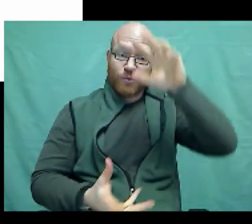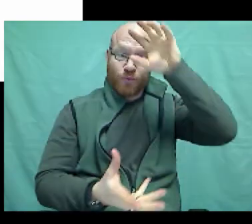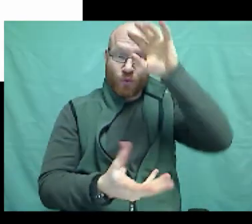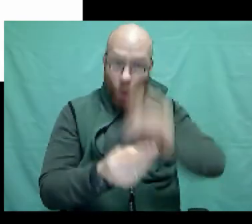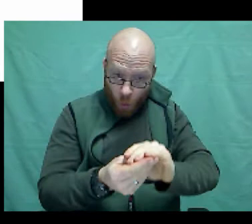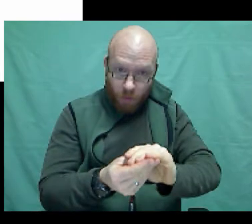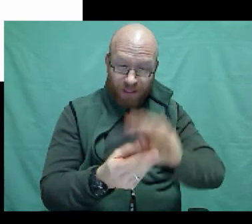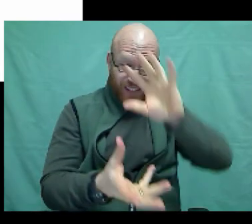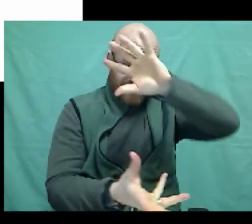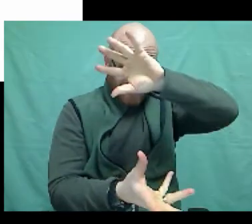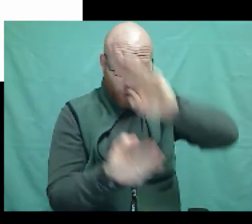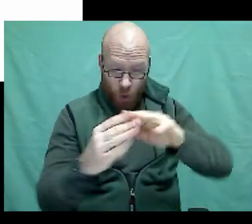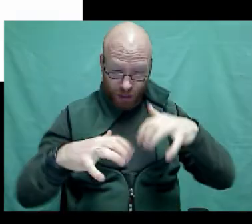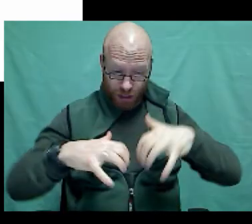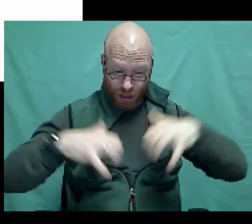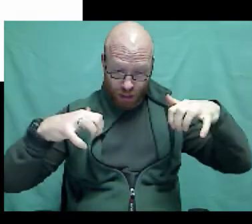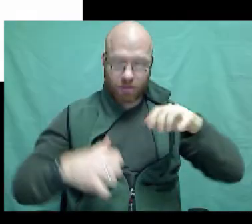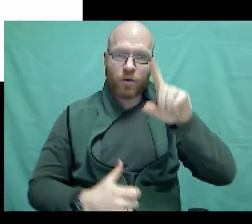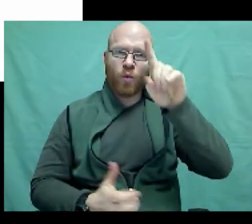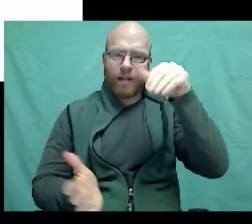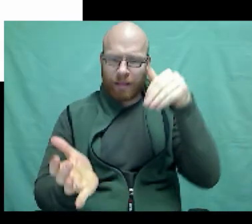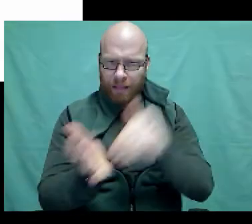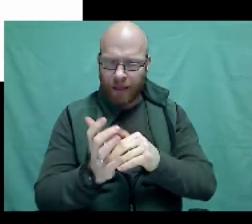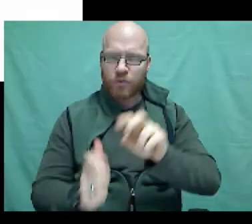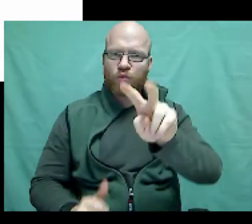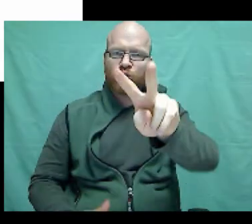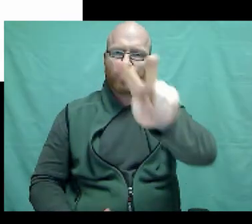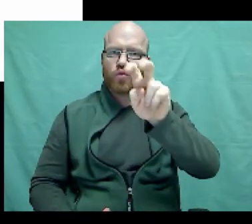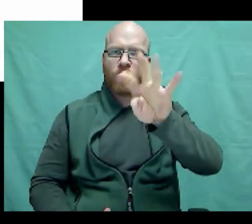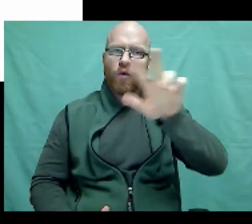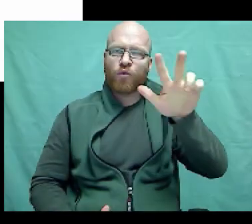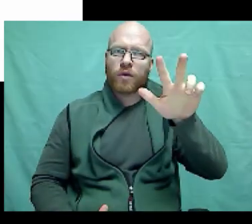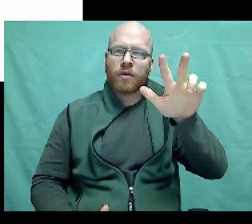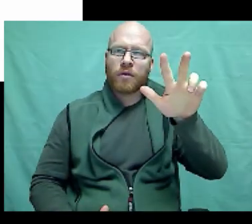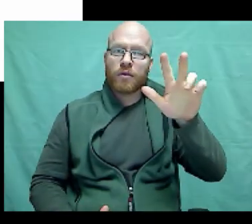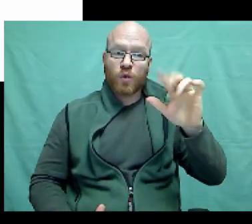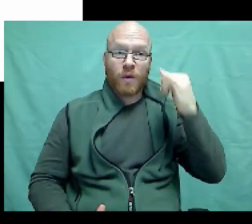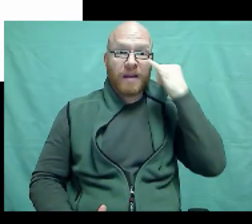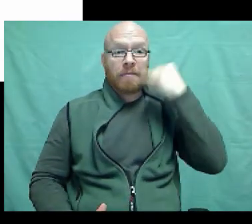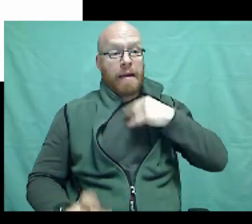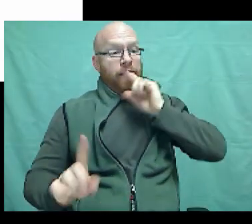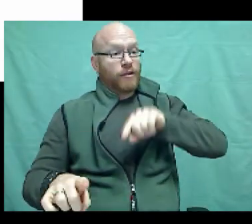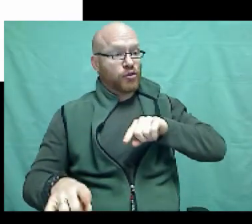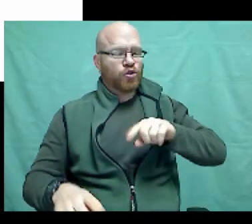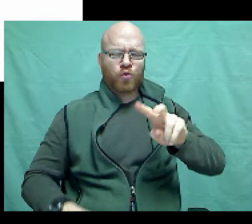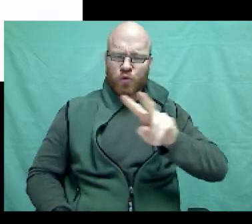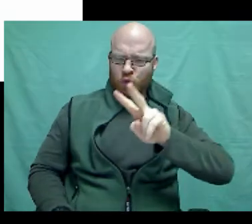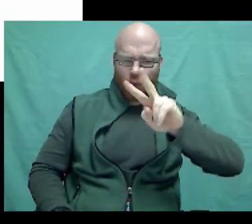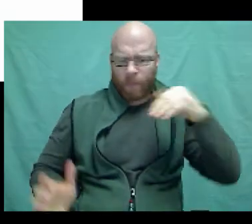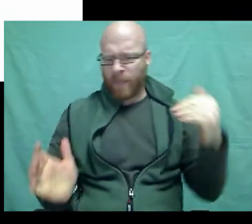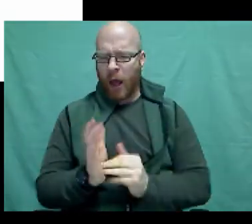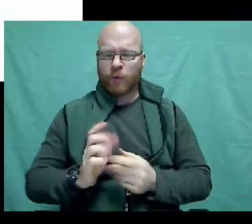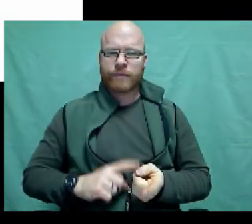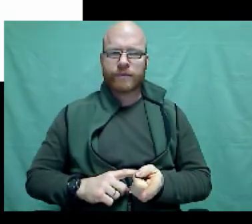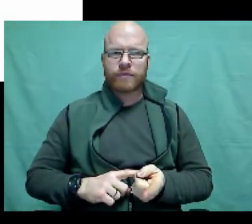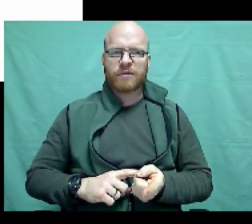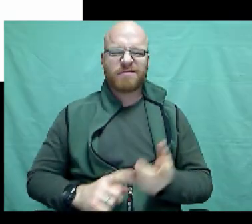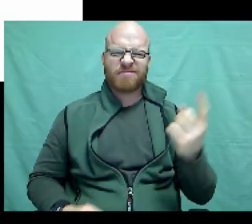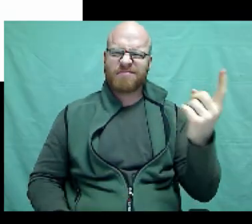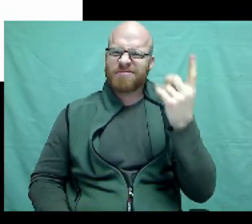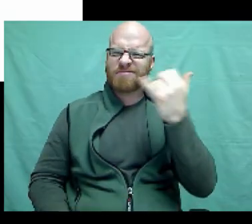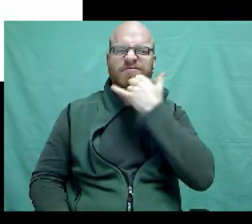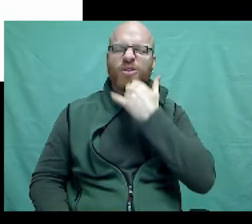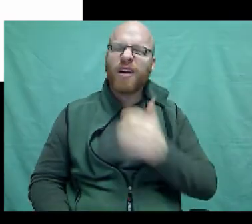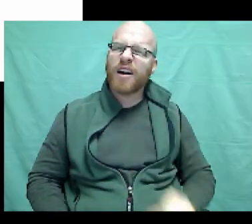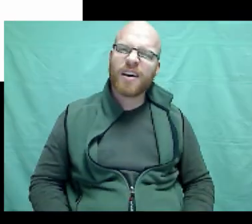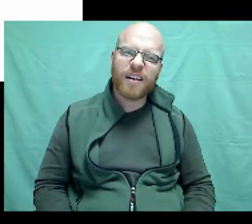1,243 because the total people in attendance was 1,243. So if I found 2,000 students to be there,